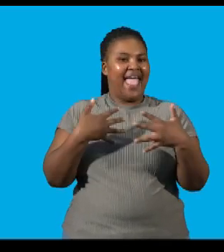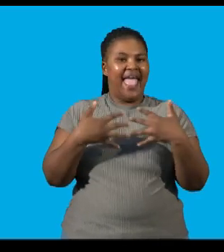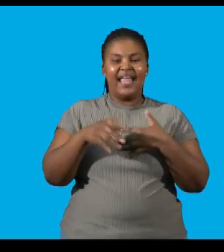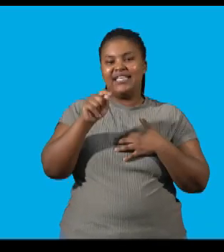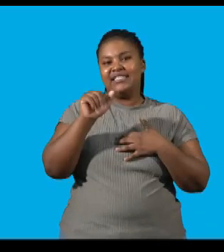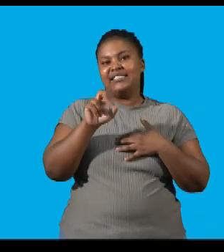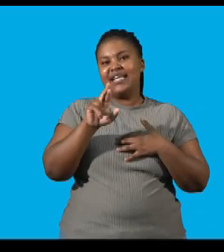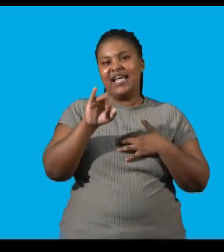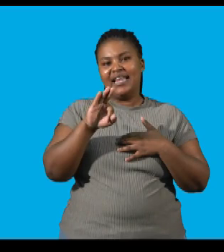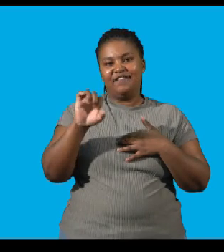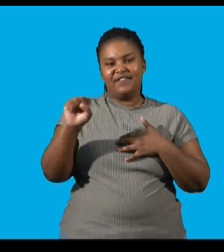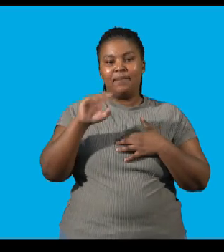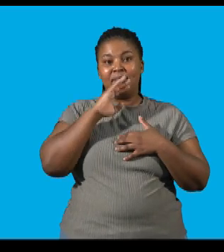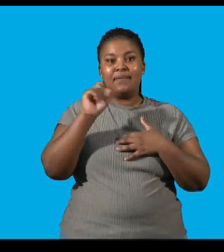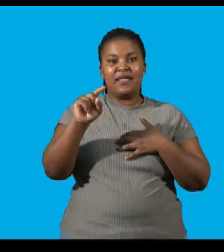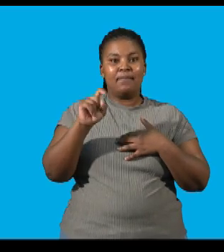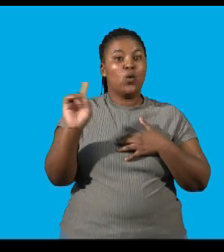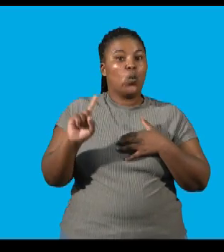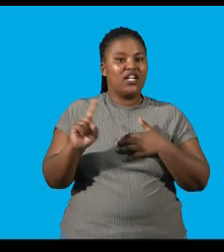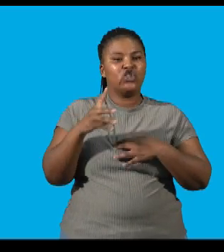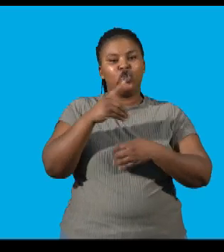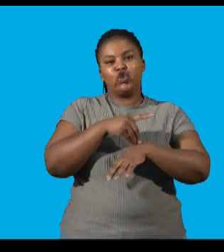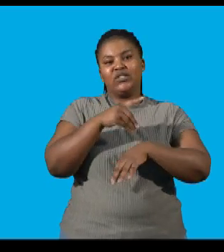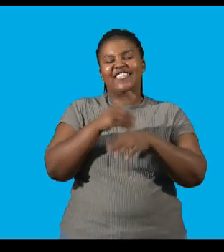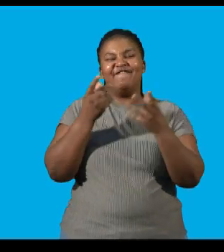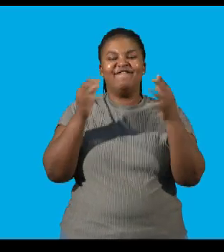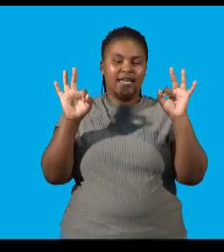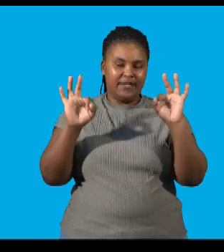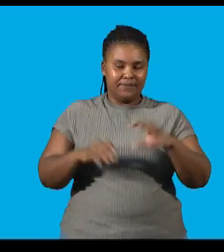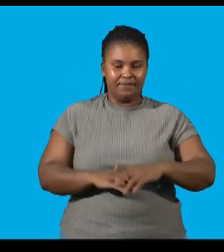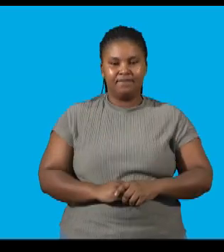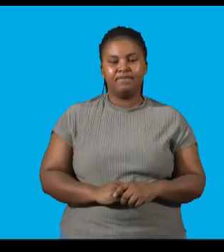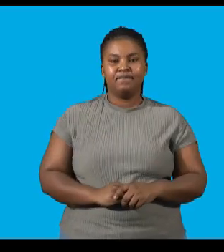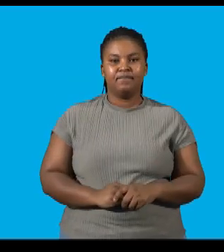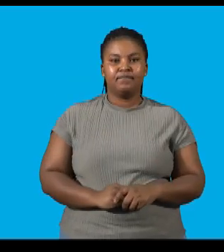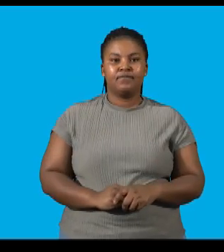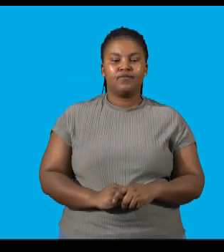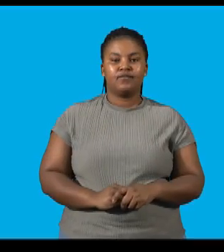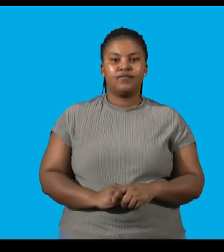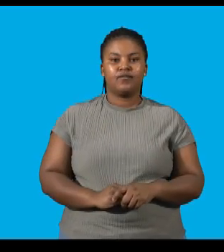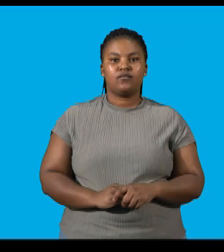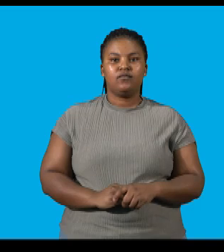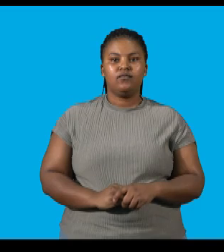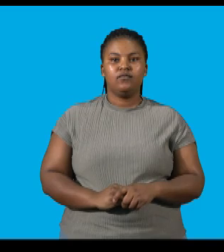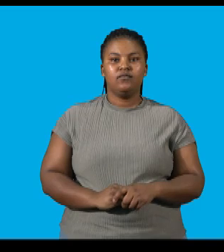any tariffs. So obviously that becomes what? Duty-free incentives.